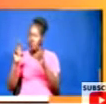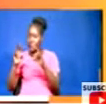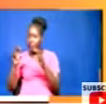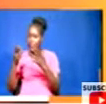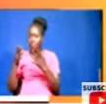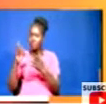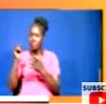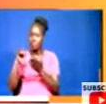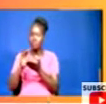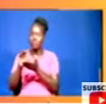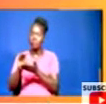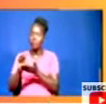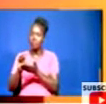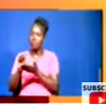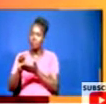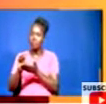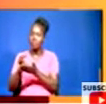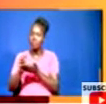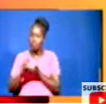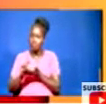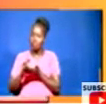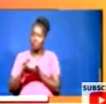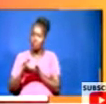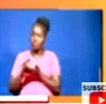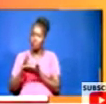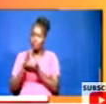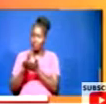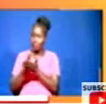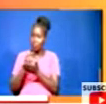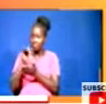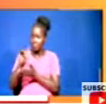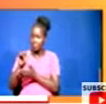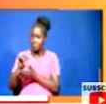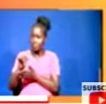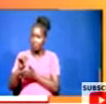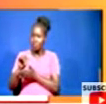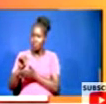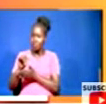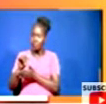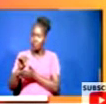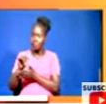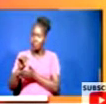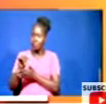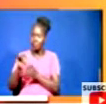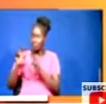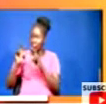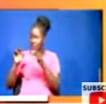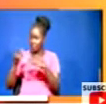affordable credit, definitely he indicated very clearly that he is looking at how